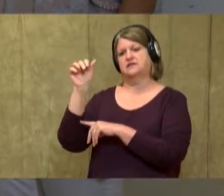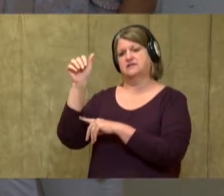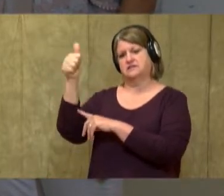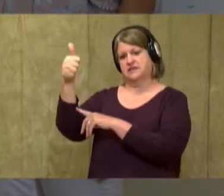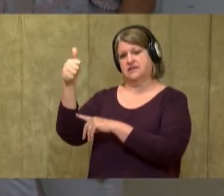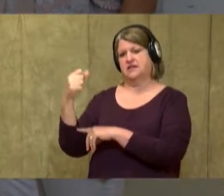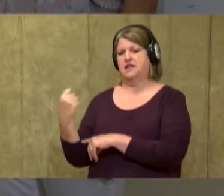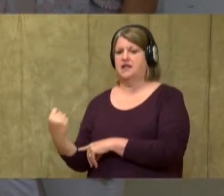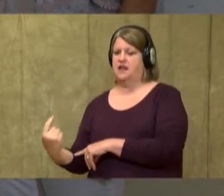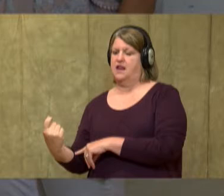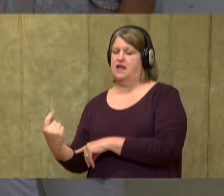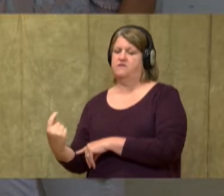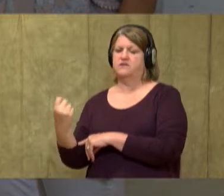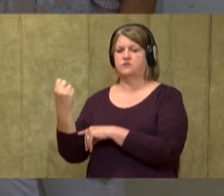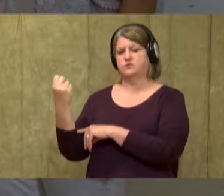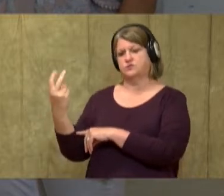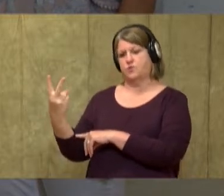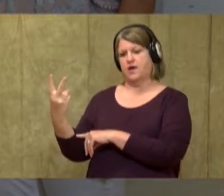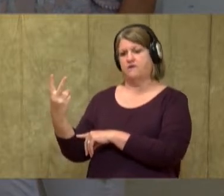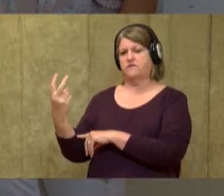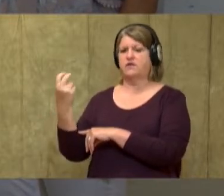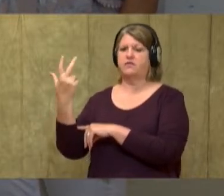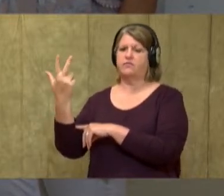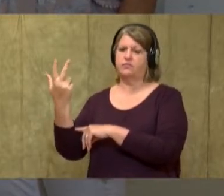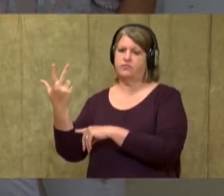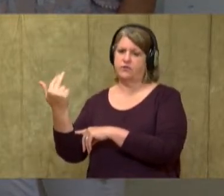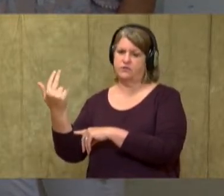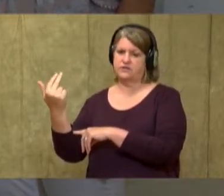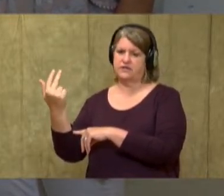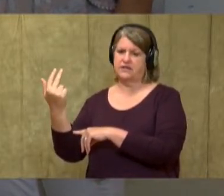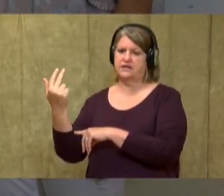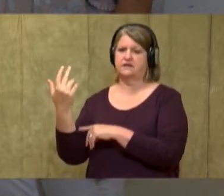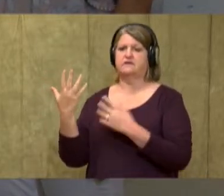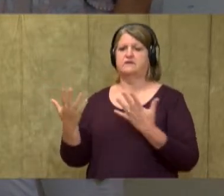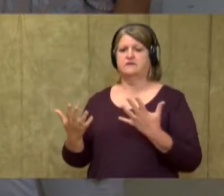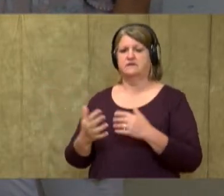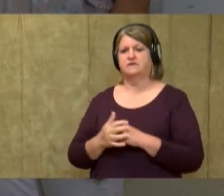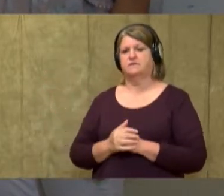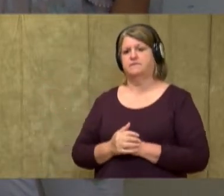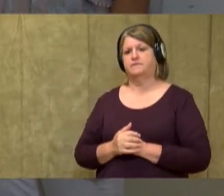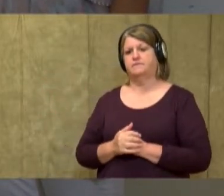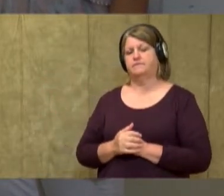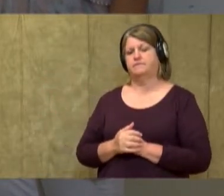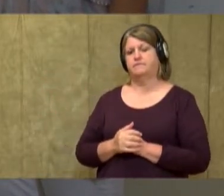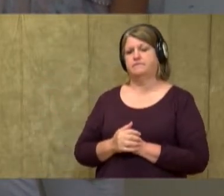9, 10, 11, 12, 13.